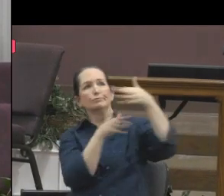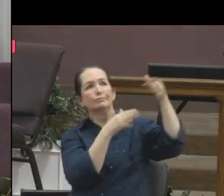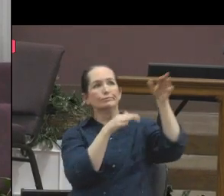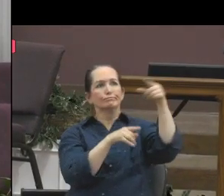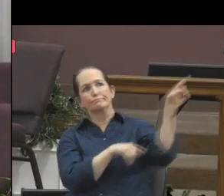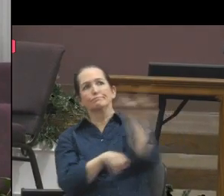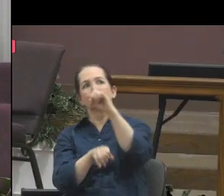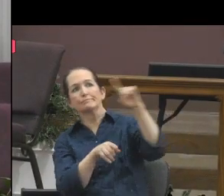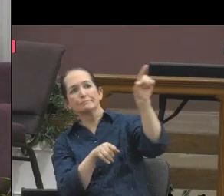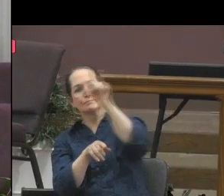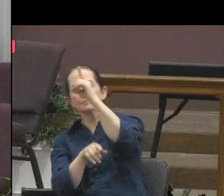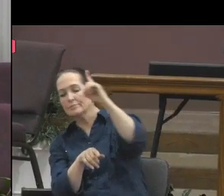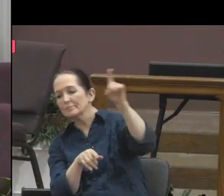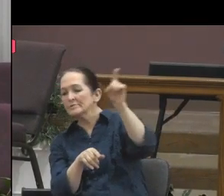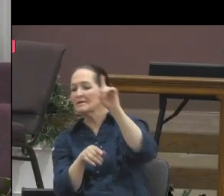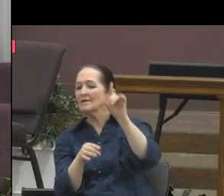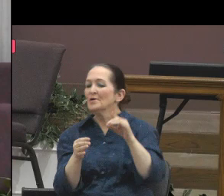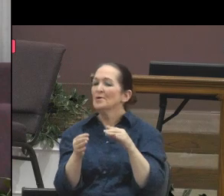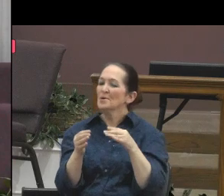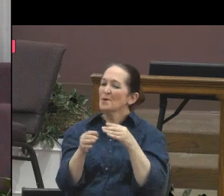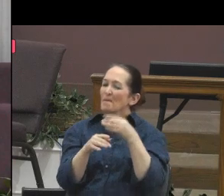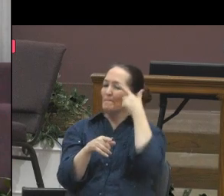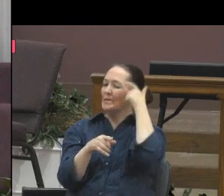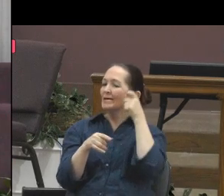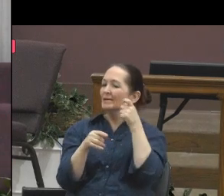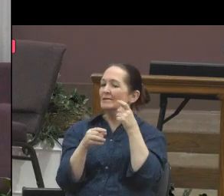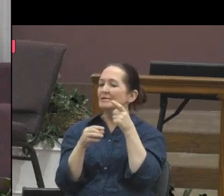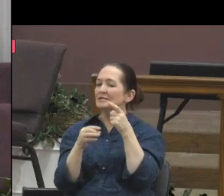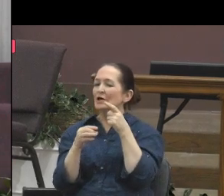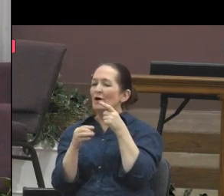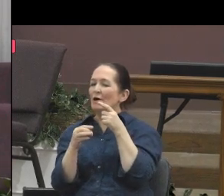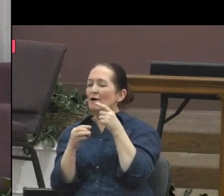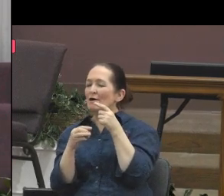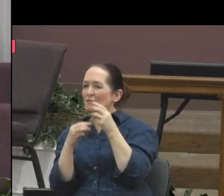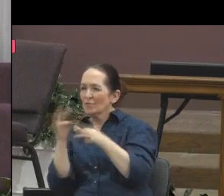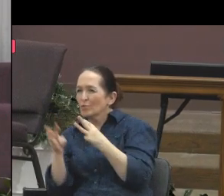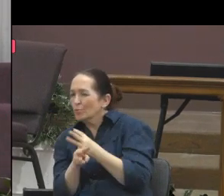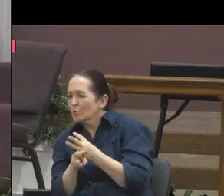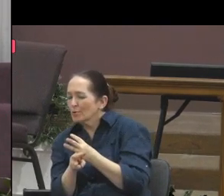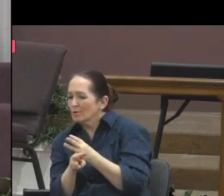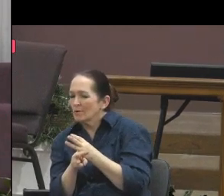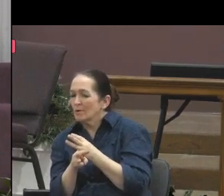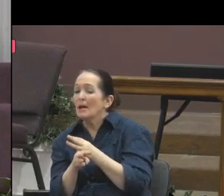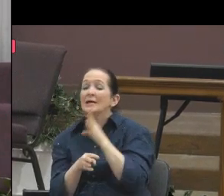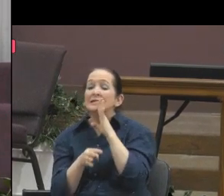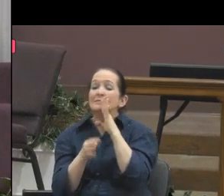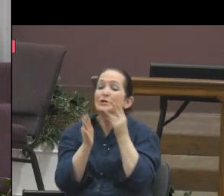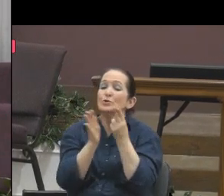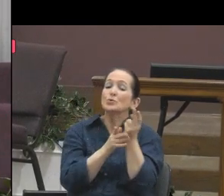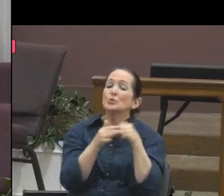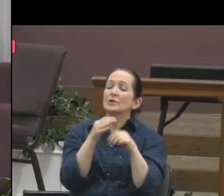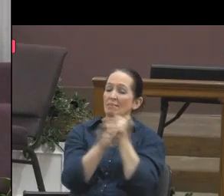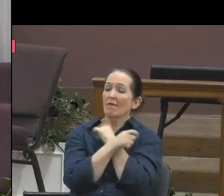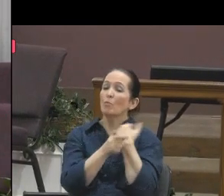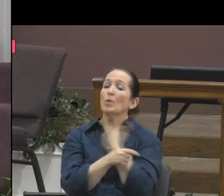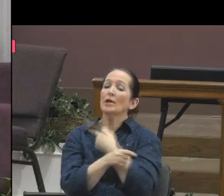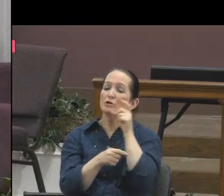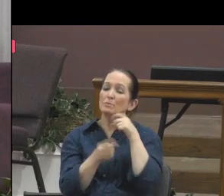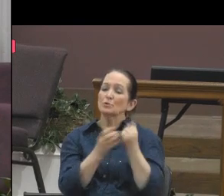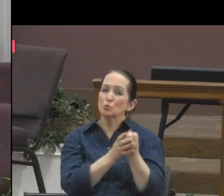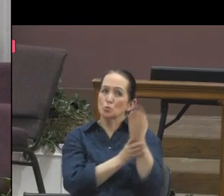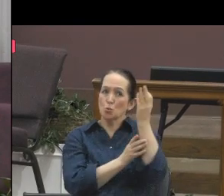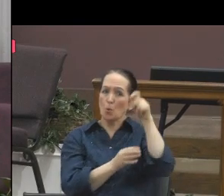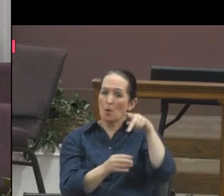men, by the craftiness in the deceitful scheming. But speaking the truth in love, we are to grow up in